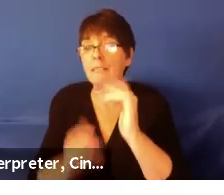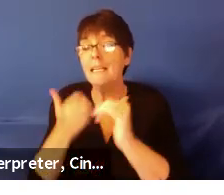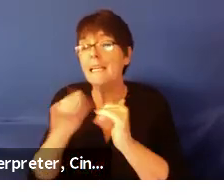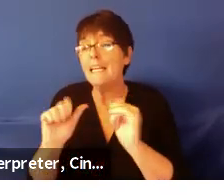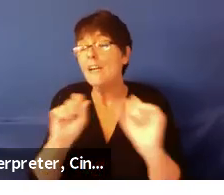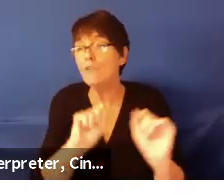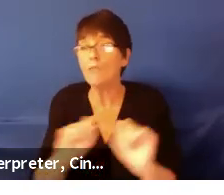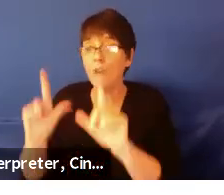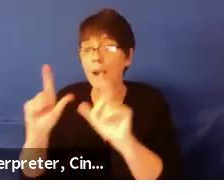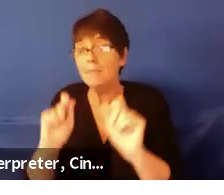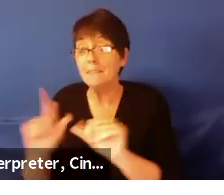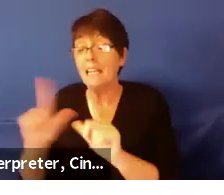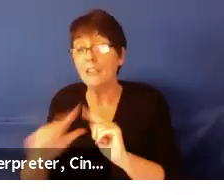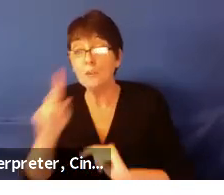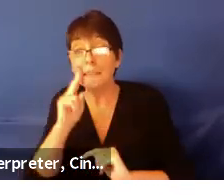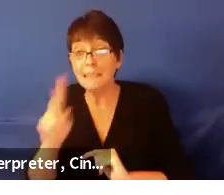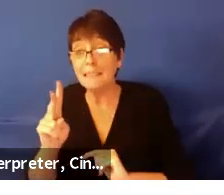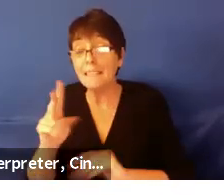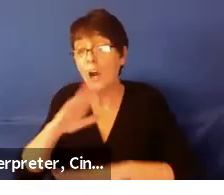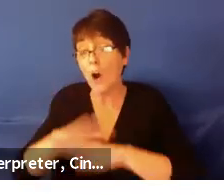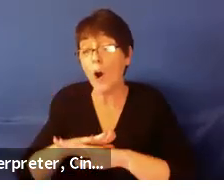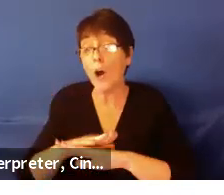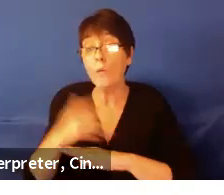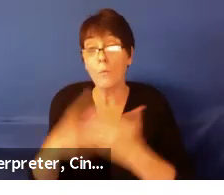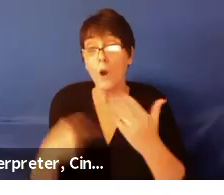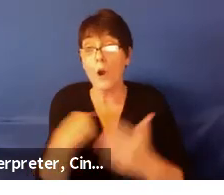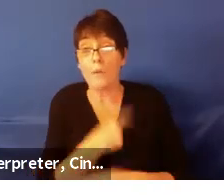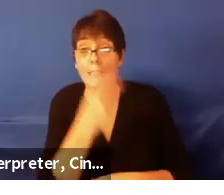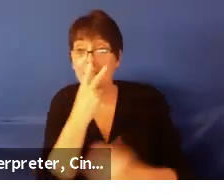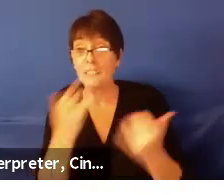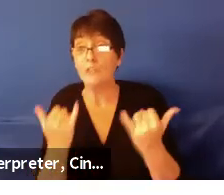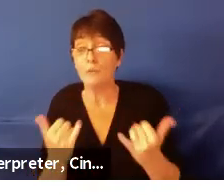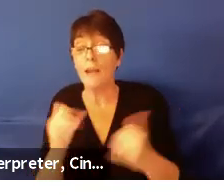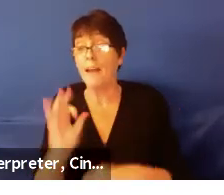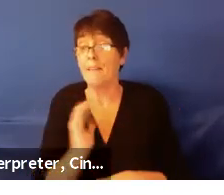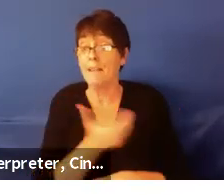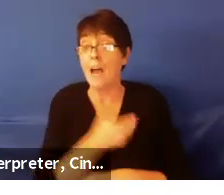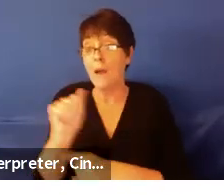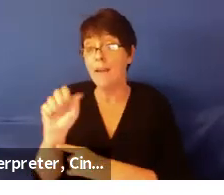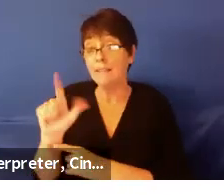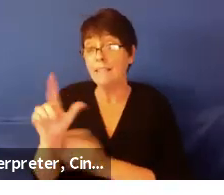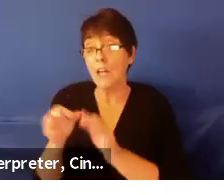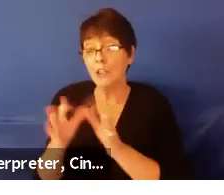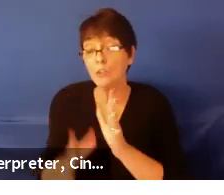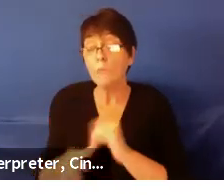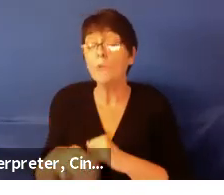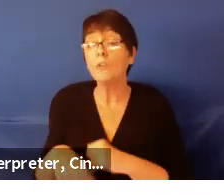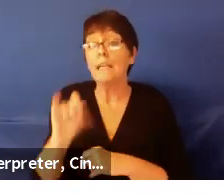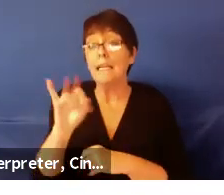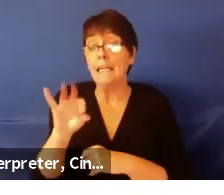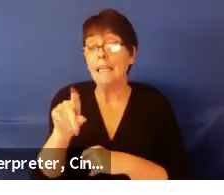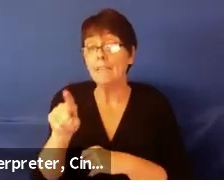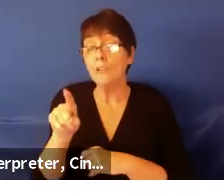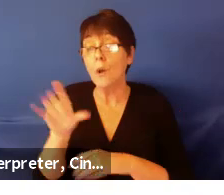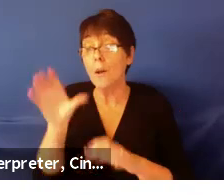anything. So as you can see from even on the video that we're seeing today of our ASL interpreters, if you missed or lost